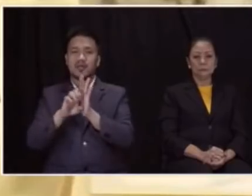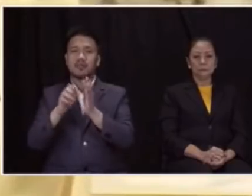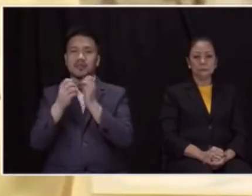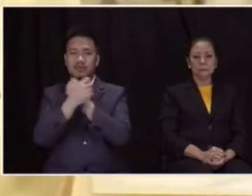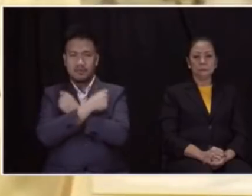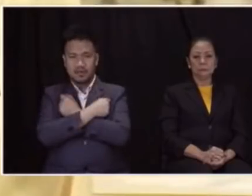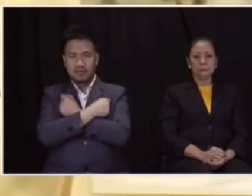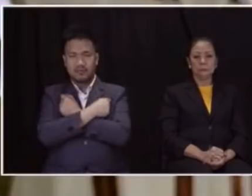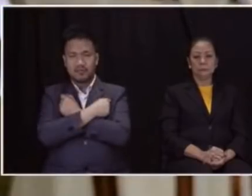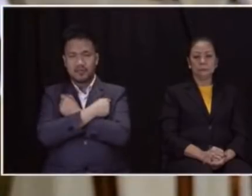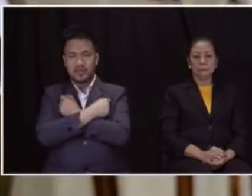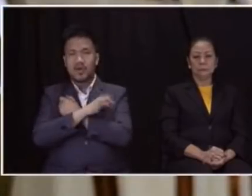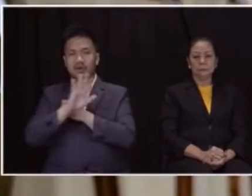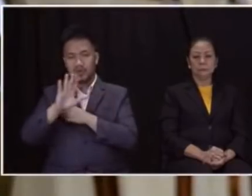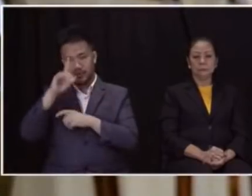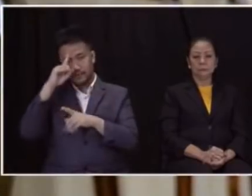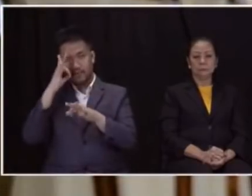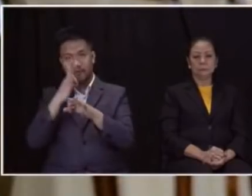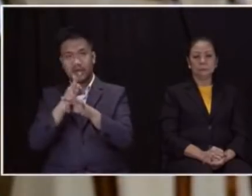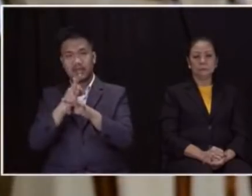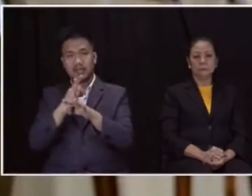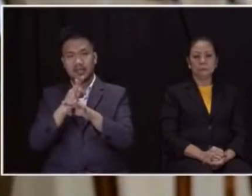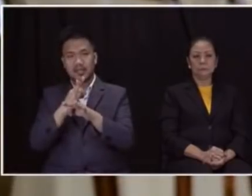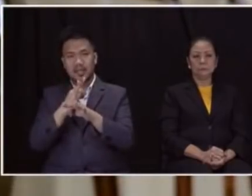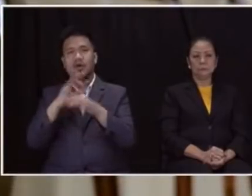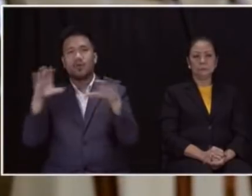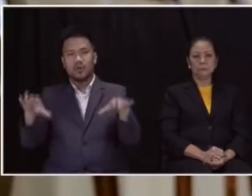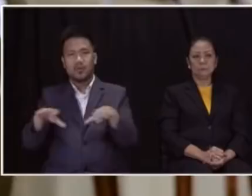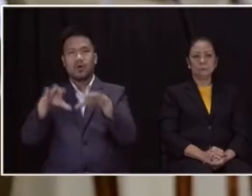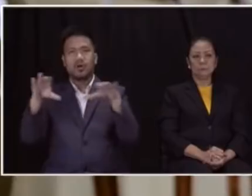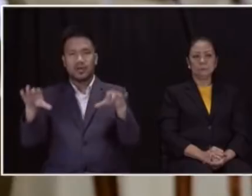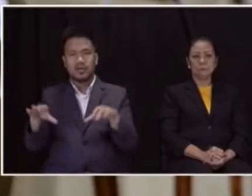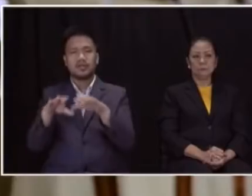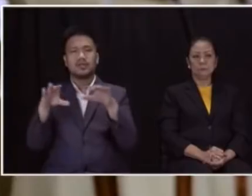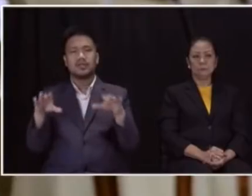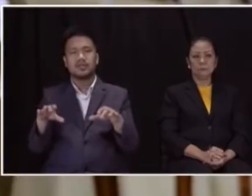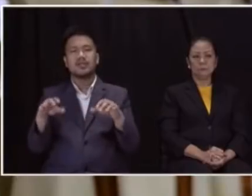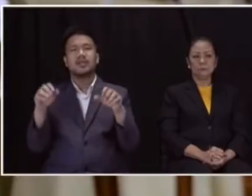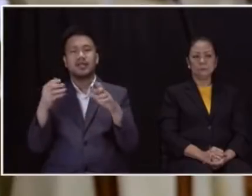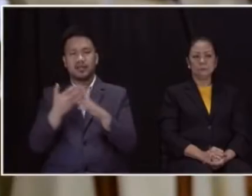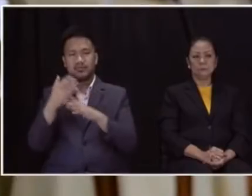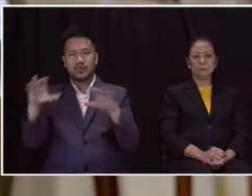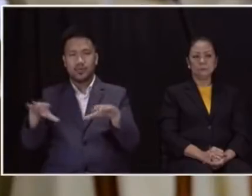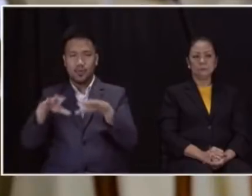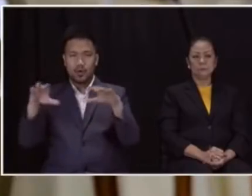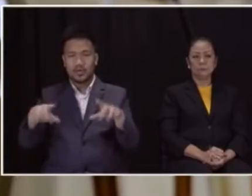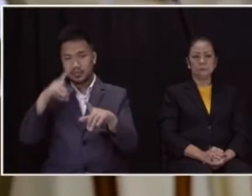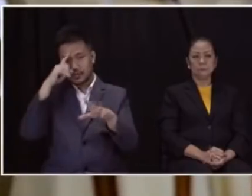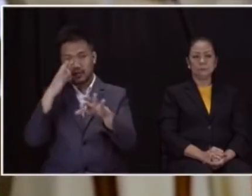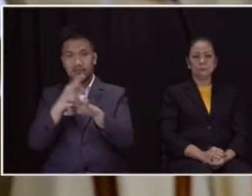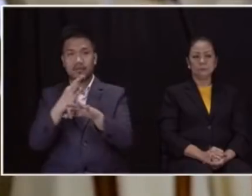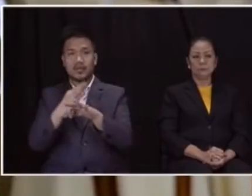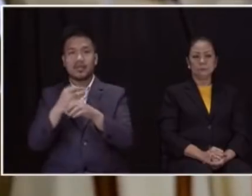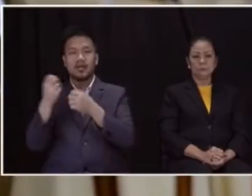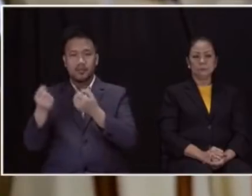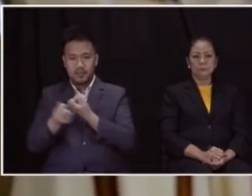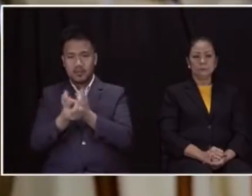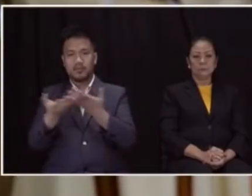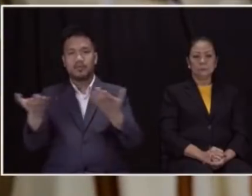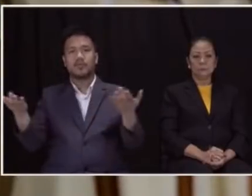charity, your faith may operate with works, and by works the faith be brought